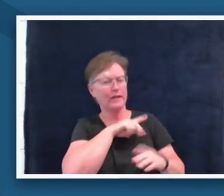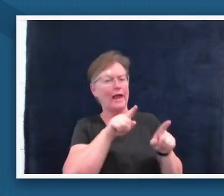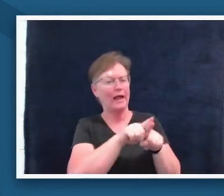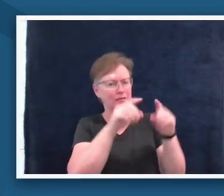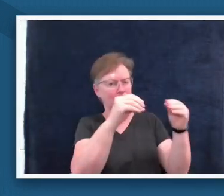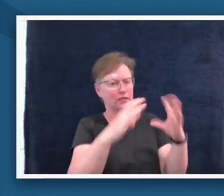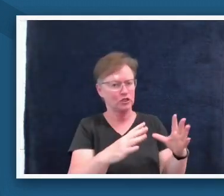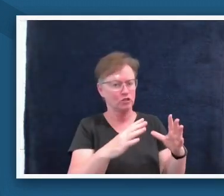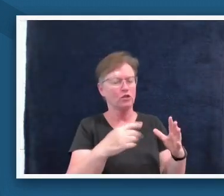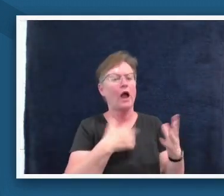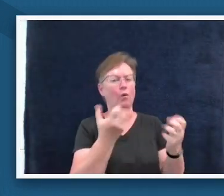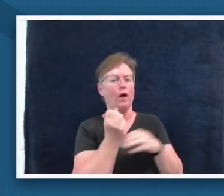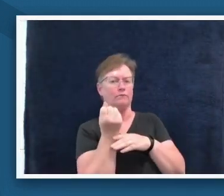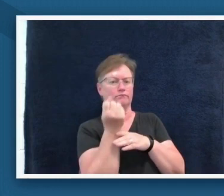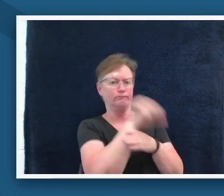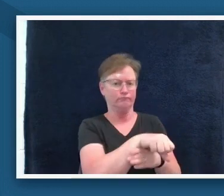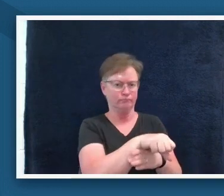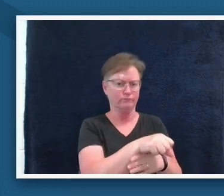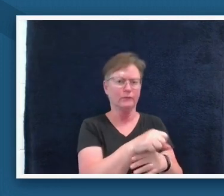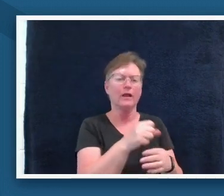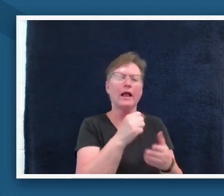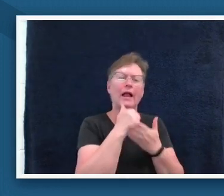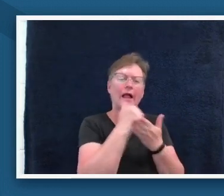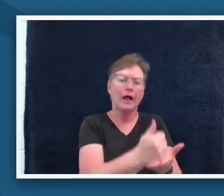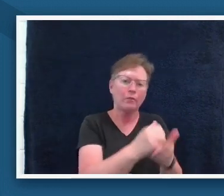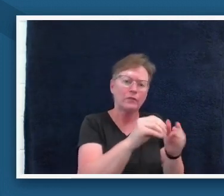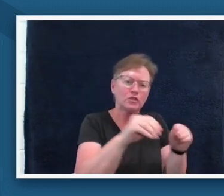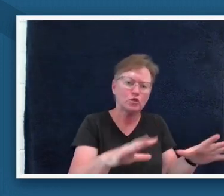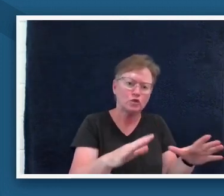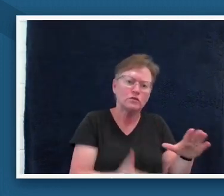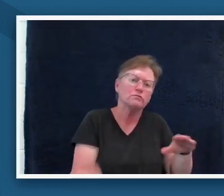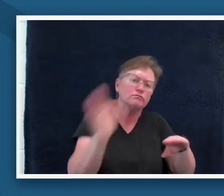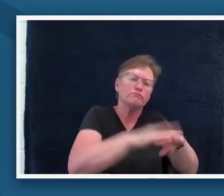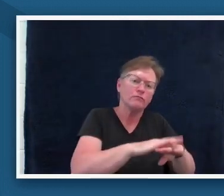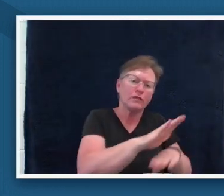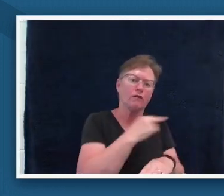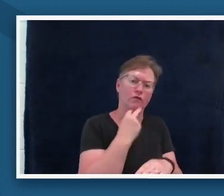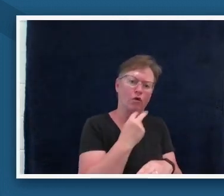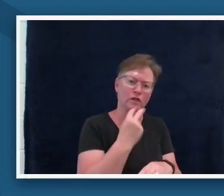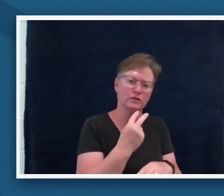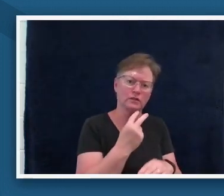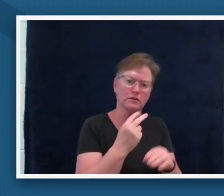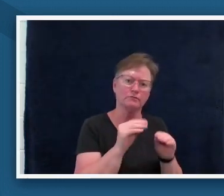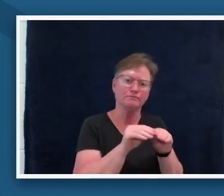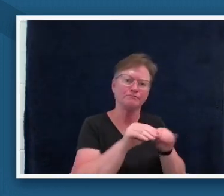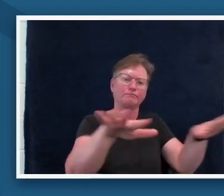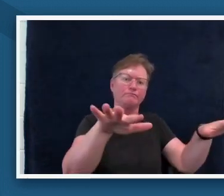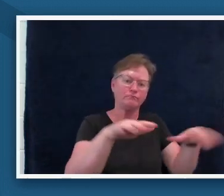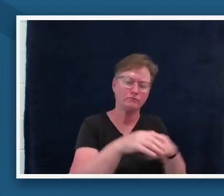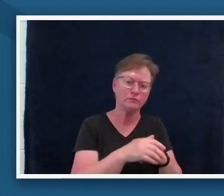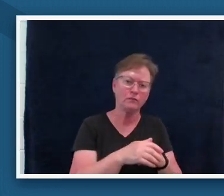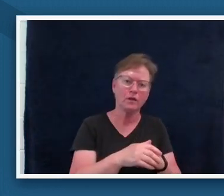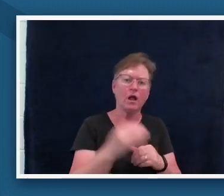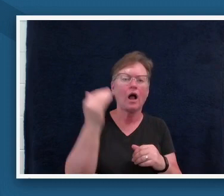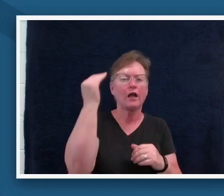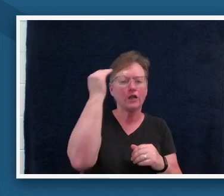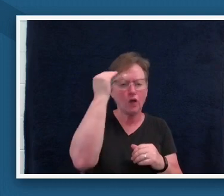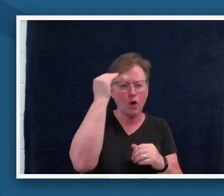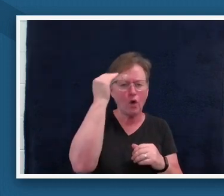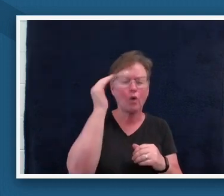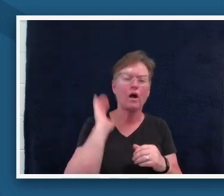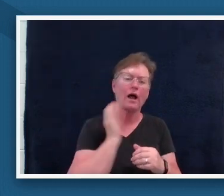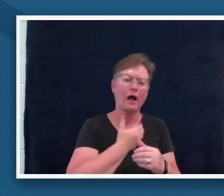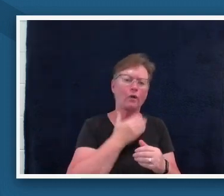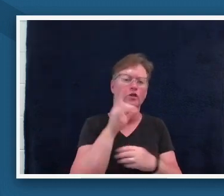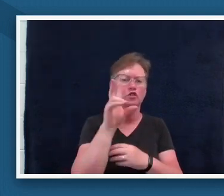to make sure that I'm helpful in amplifying it. I know that I can speak on some of my colleagues. I know our 2022